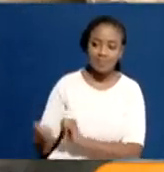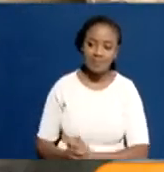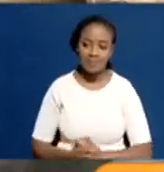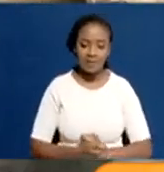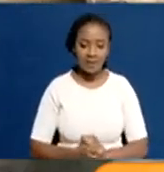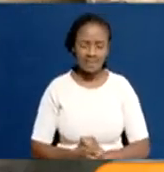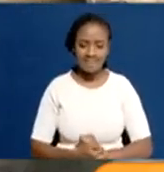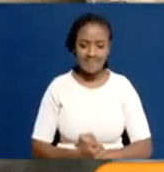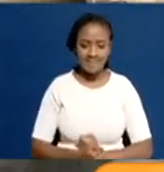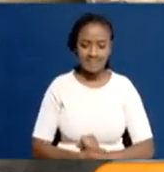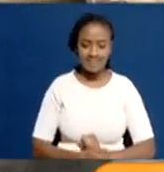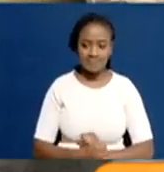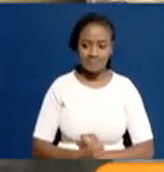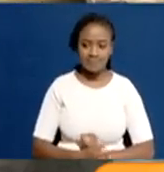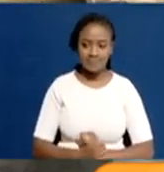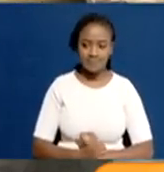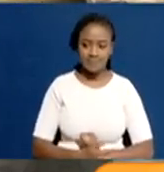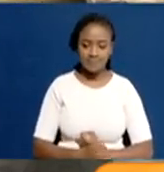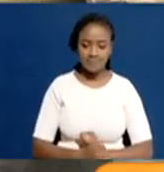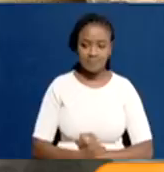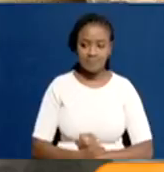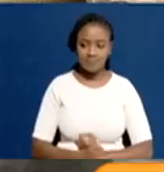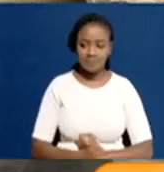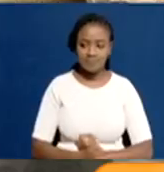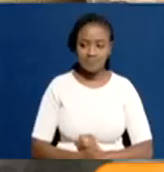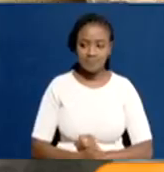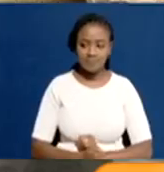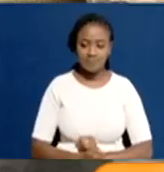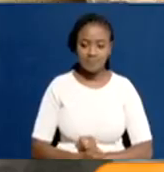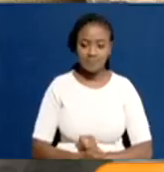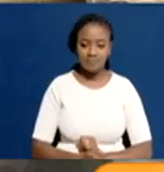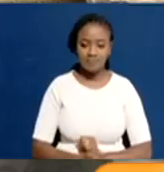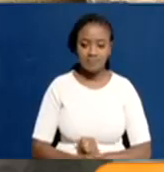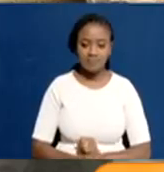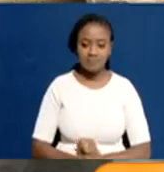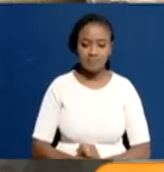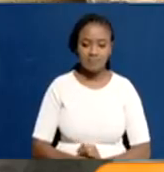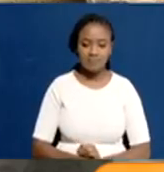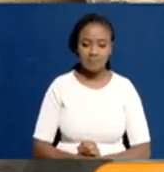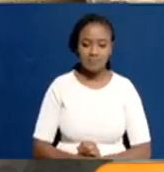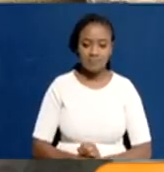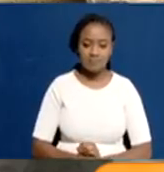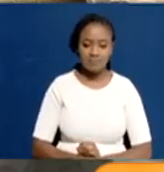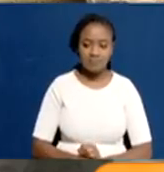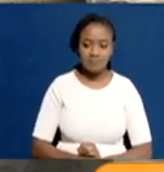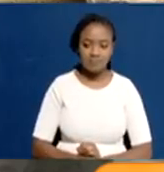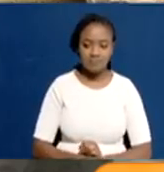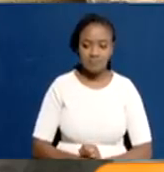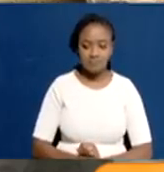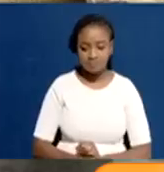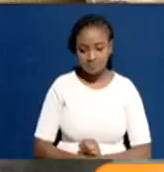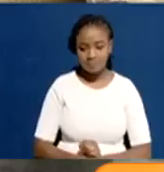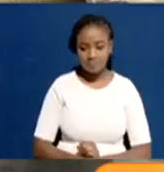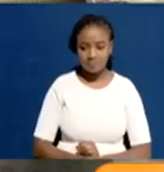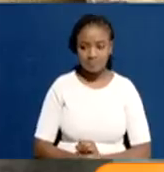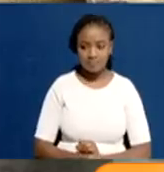physically made submissions before the National Assembly Finance Committee, with 56 opposing the bill while 10 support